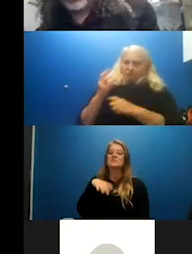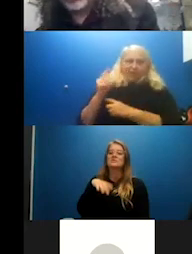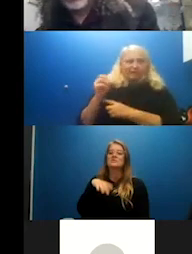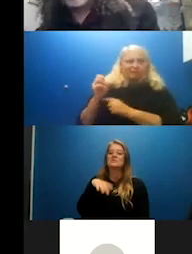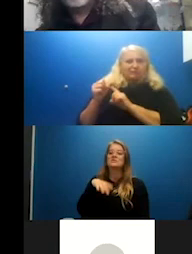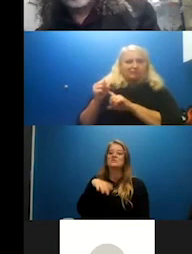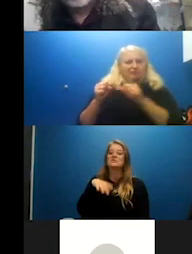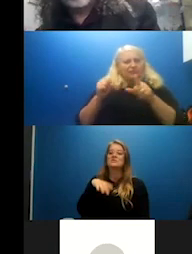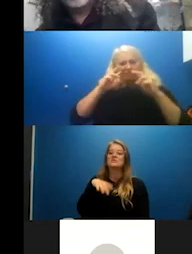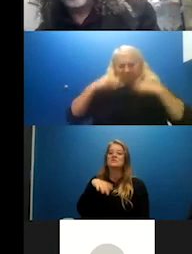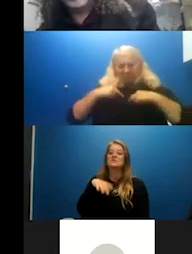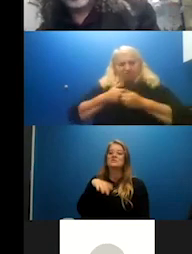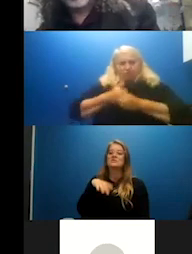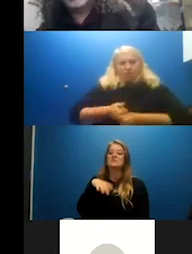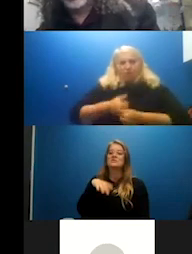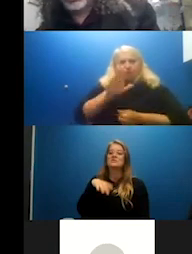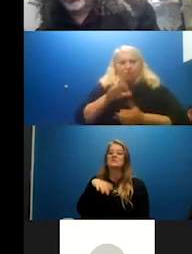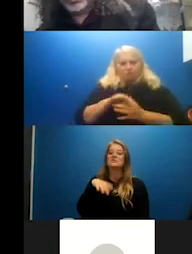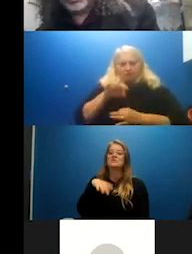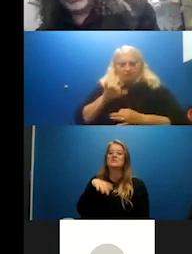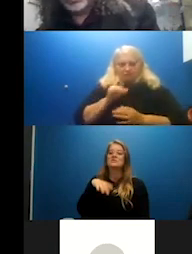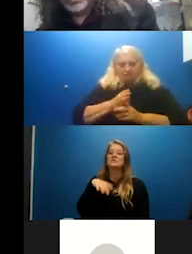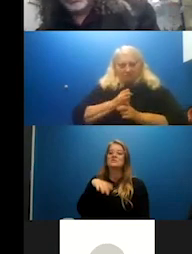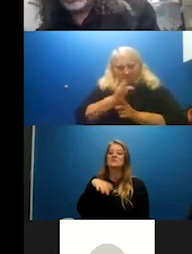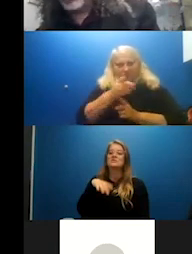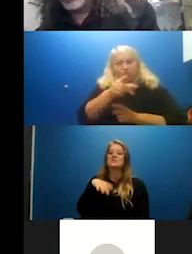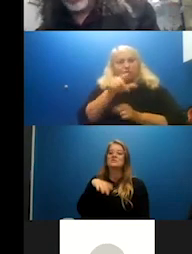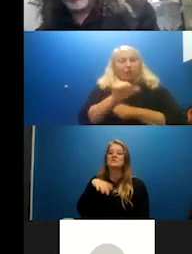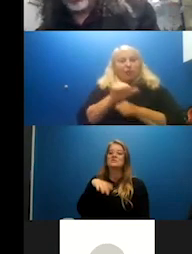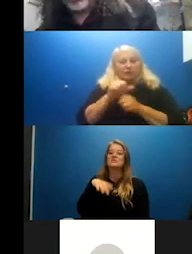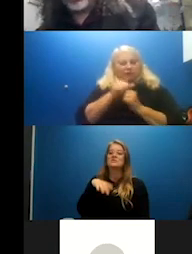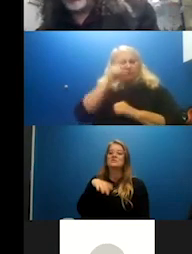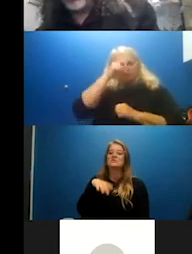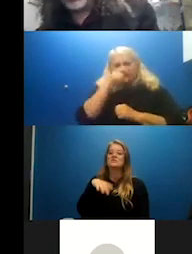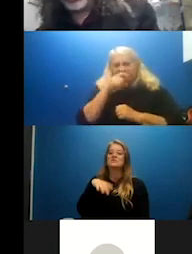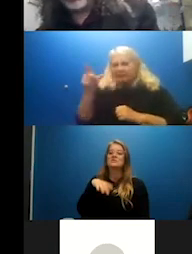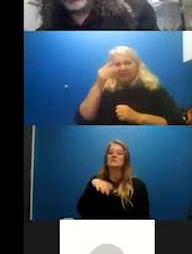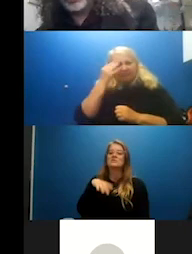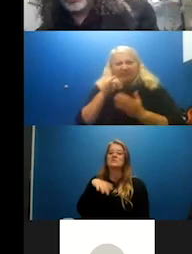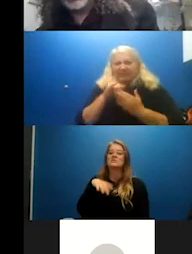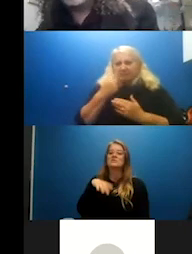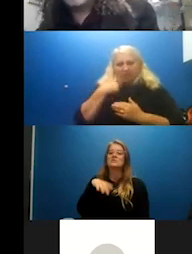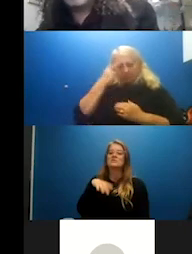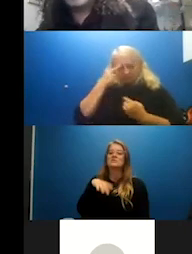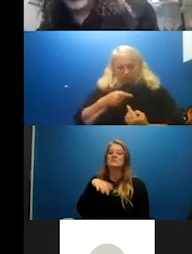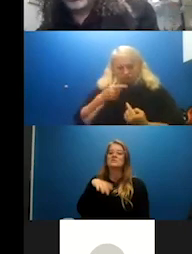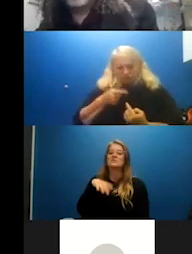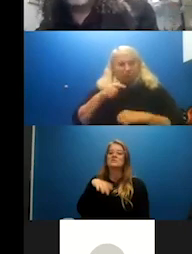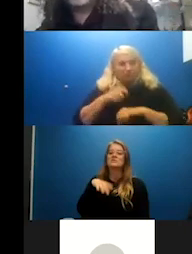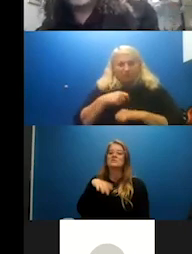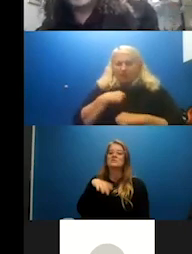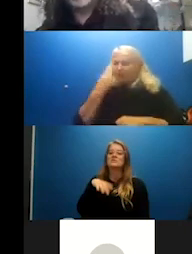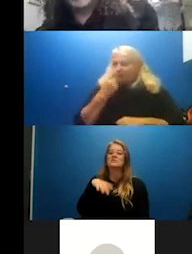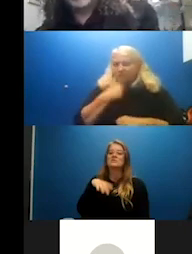spirit so you can do your work in wisdom. It's something I grapple with all the time, and I admire all of you